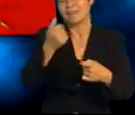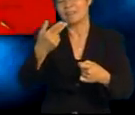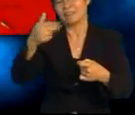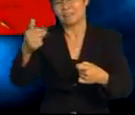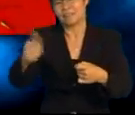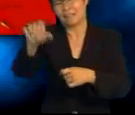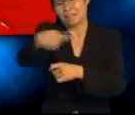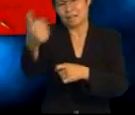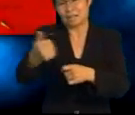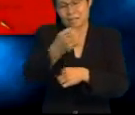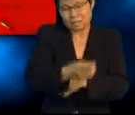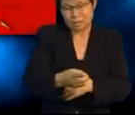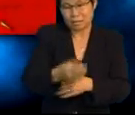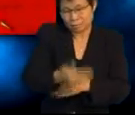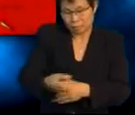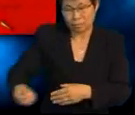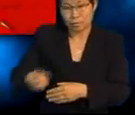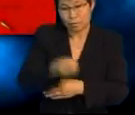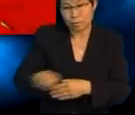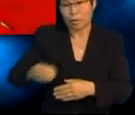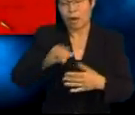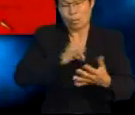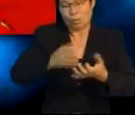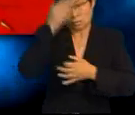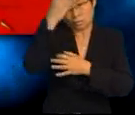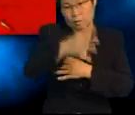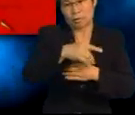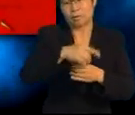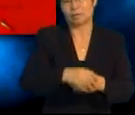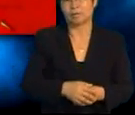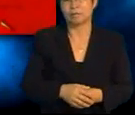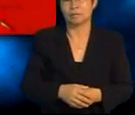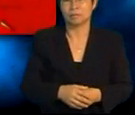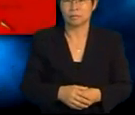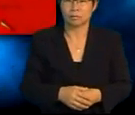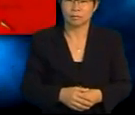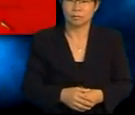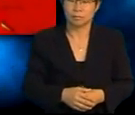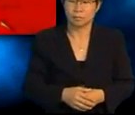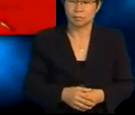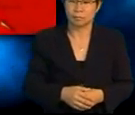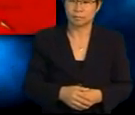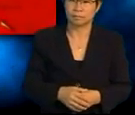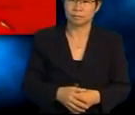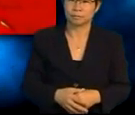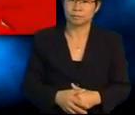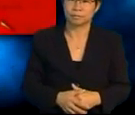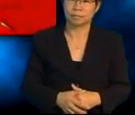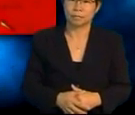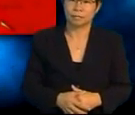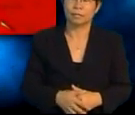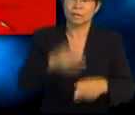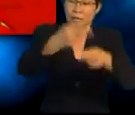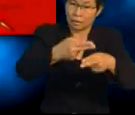There is another device that I want to tell you about, besides the electroscope that I just threw away.